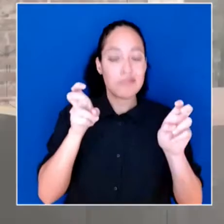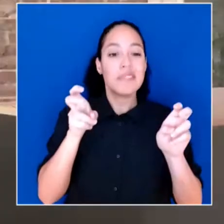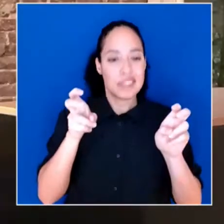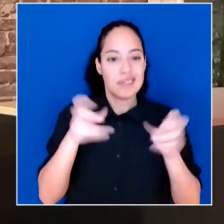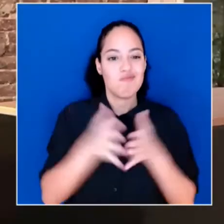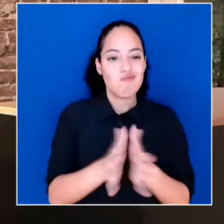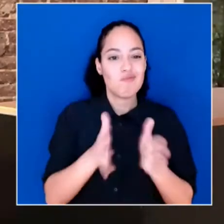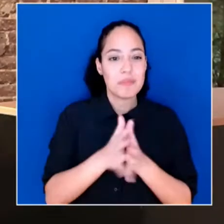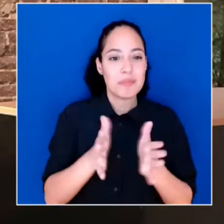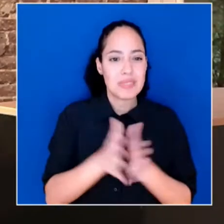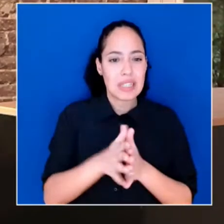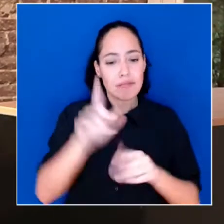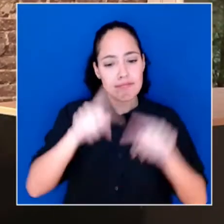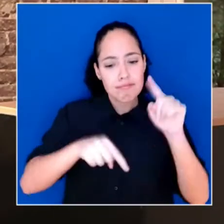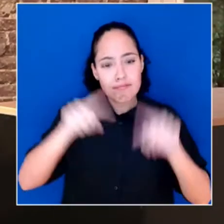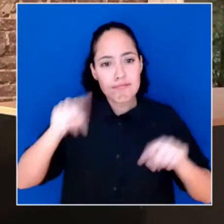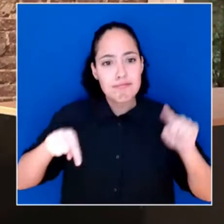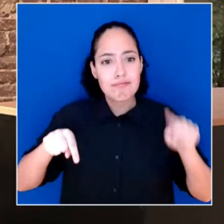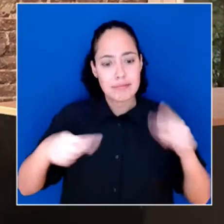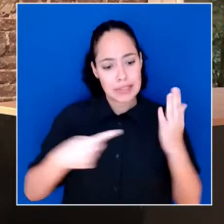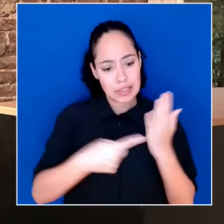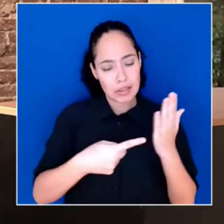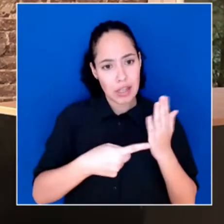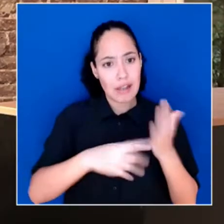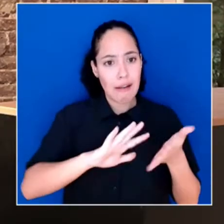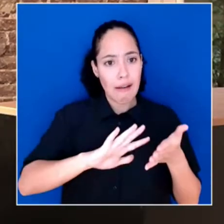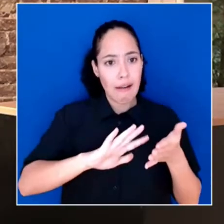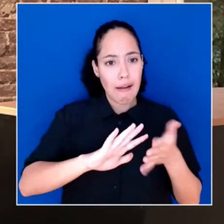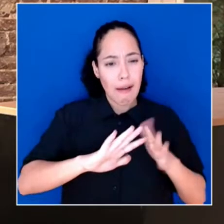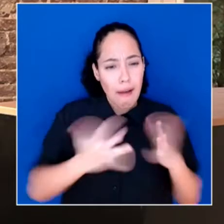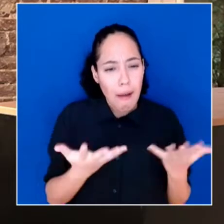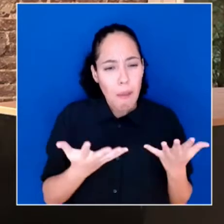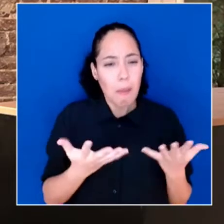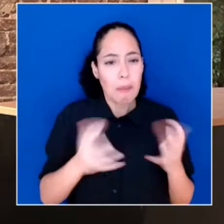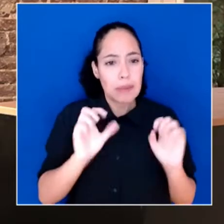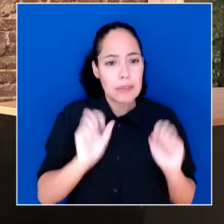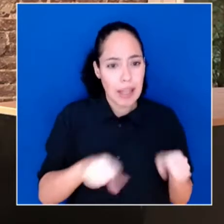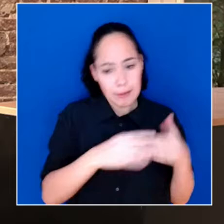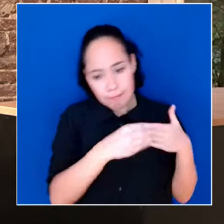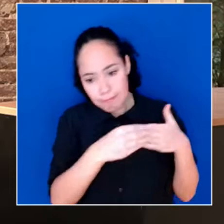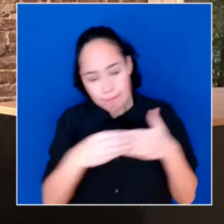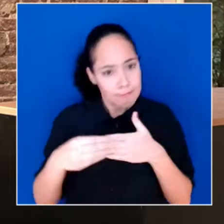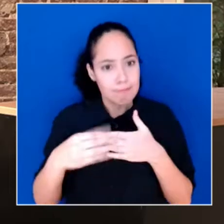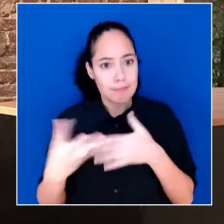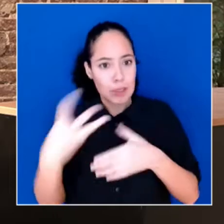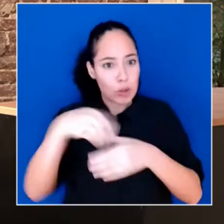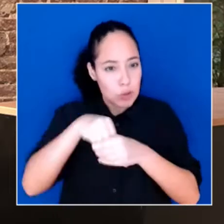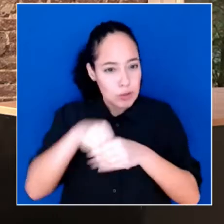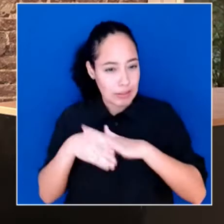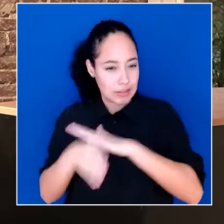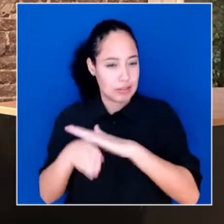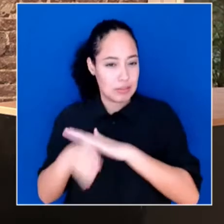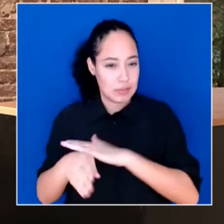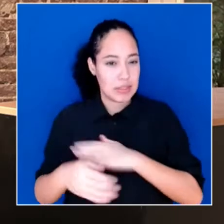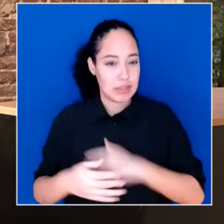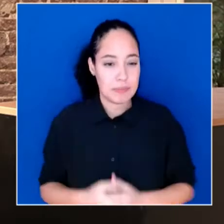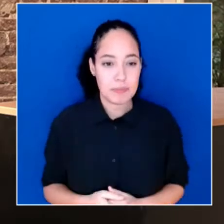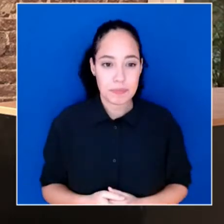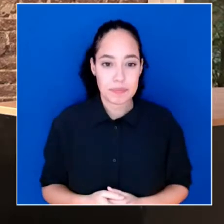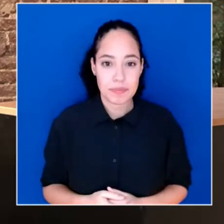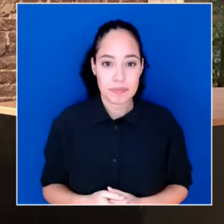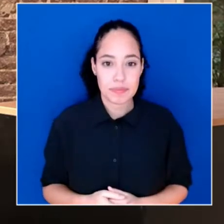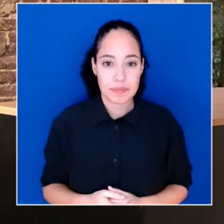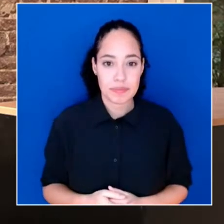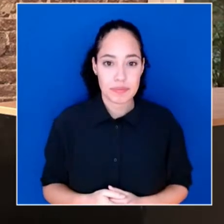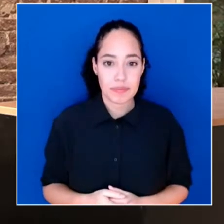day. What can we each do to support people with challenges that remain unseen? And how can you support hidden disability regardless